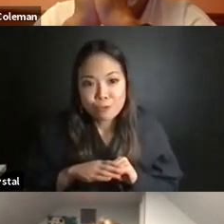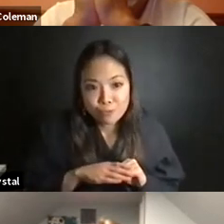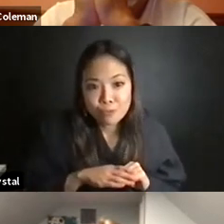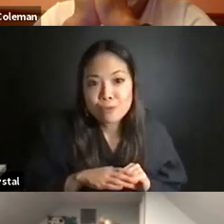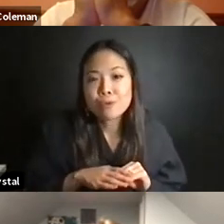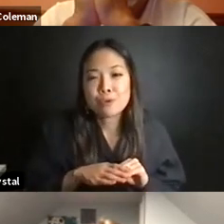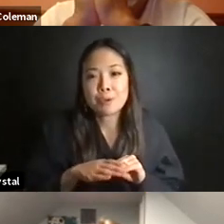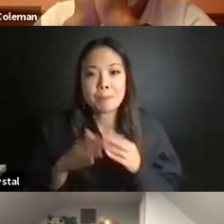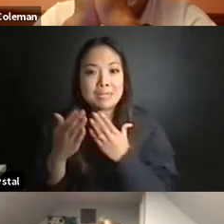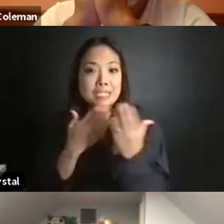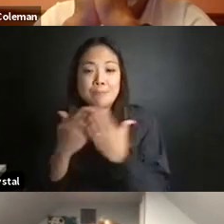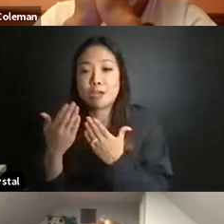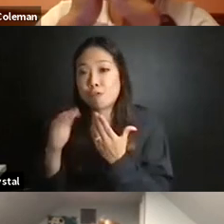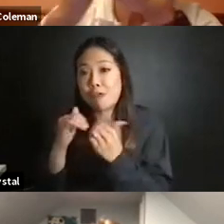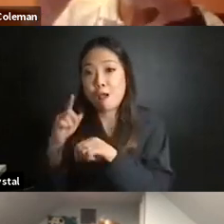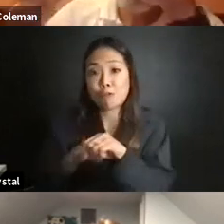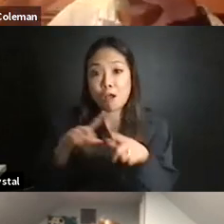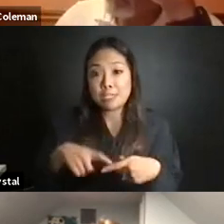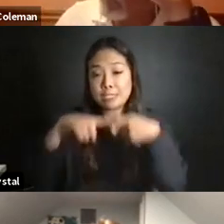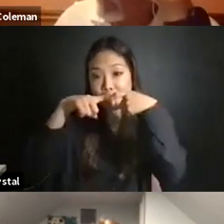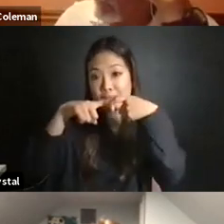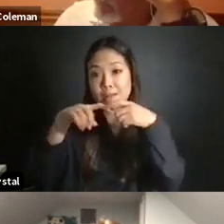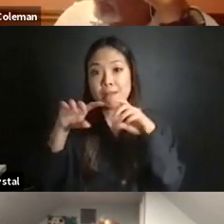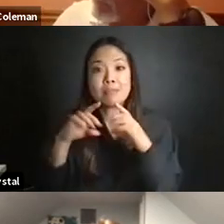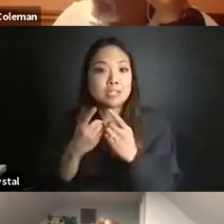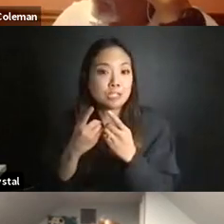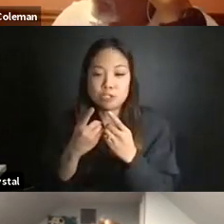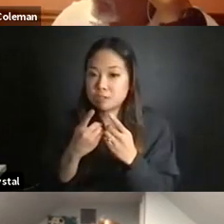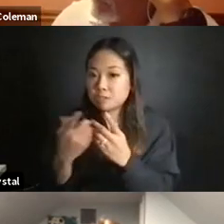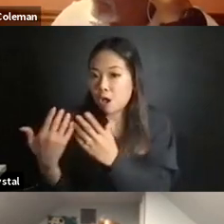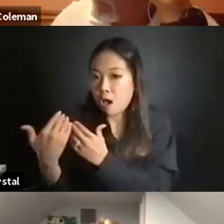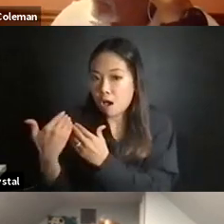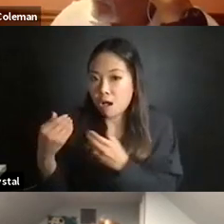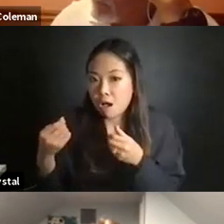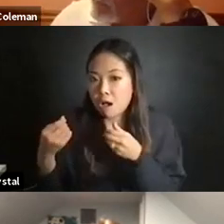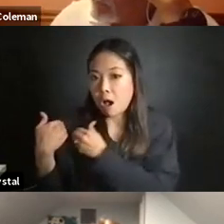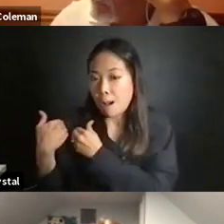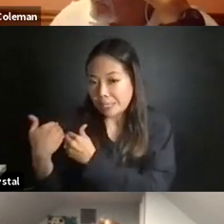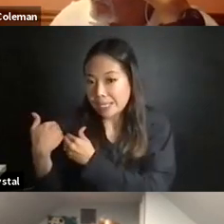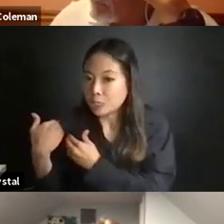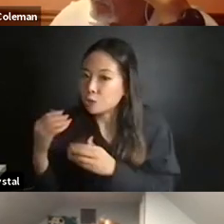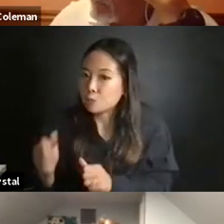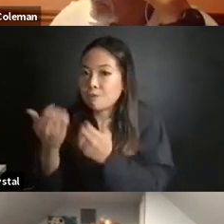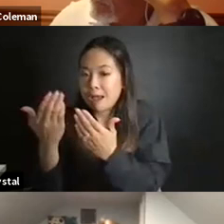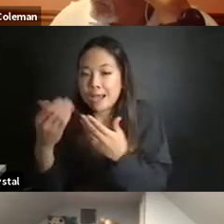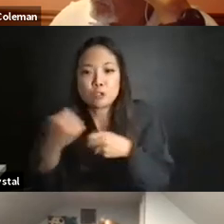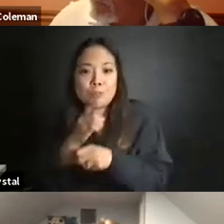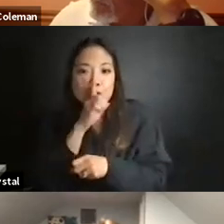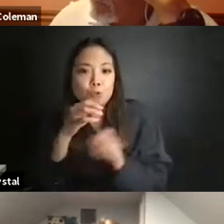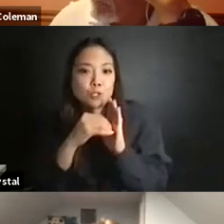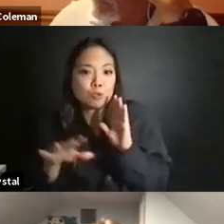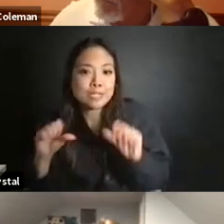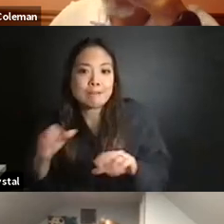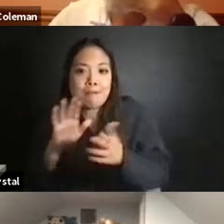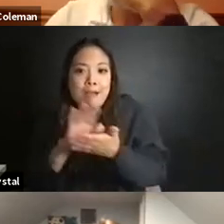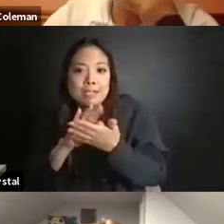suspension the district is obligated to provide uh students with an opportunity to make academic progress and gains we have to come up with an